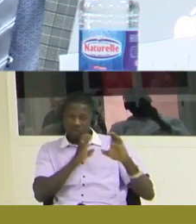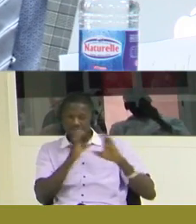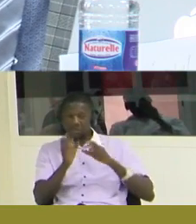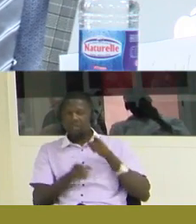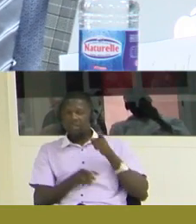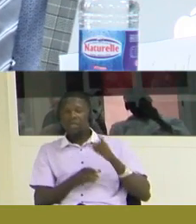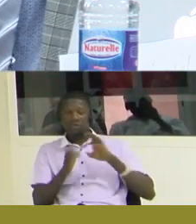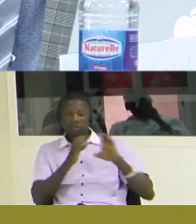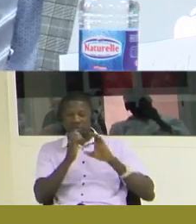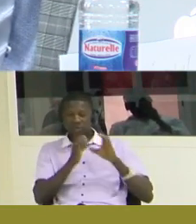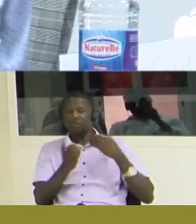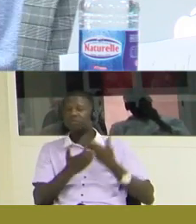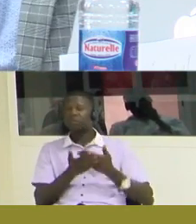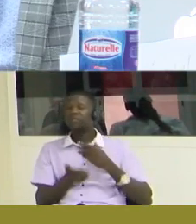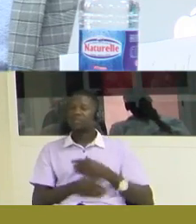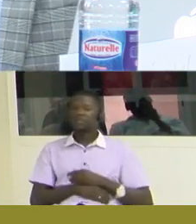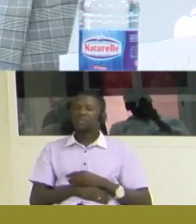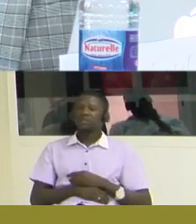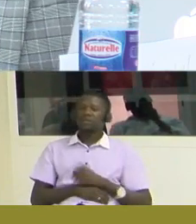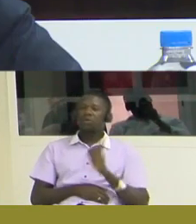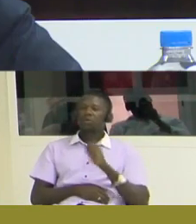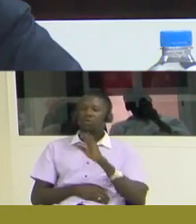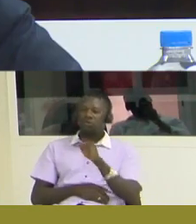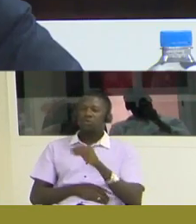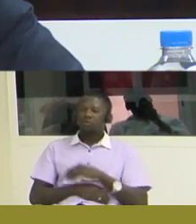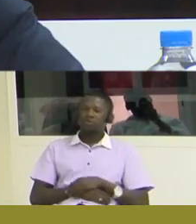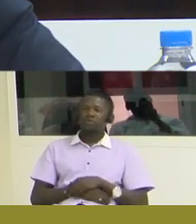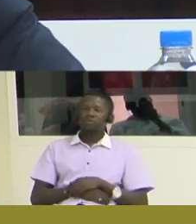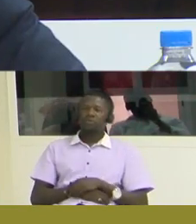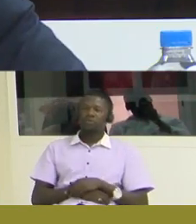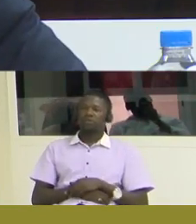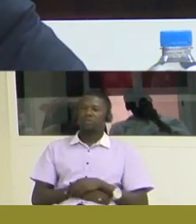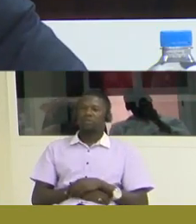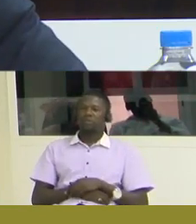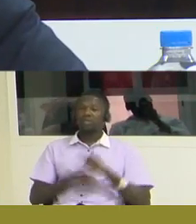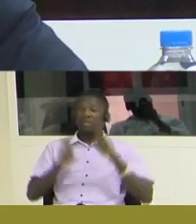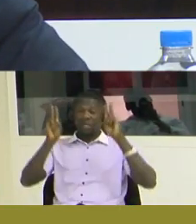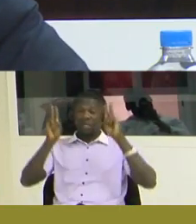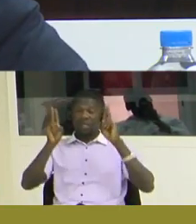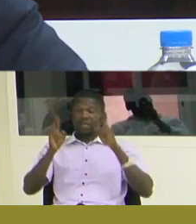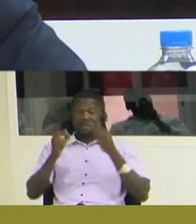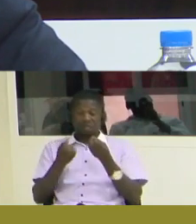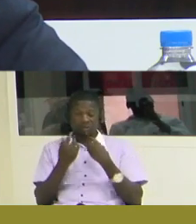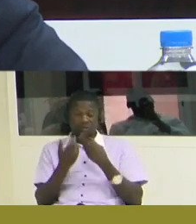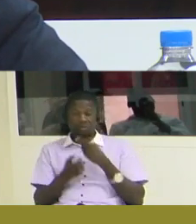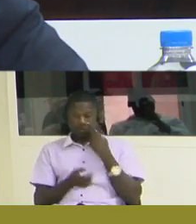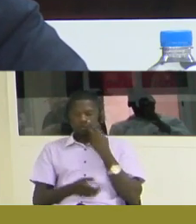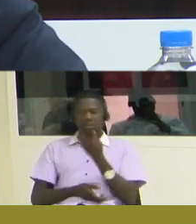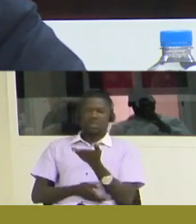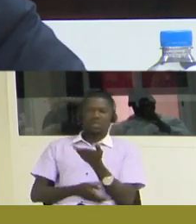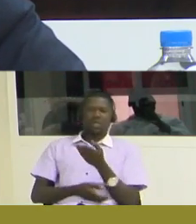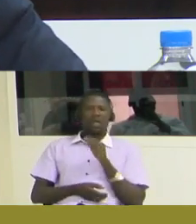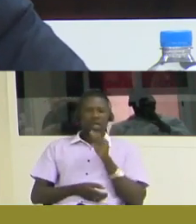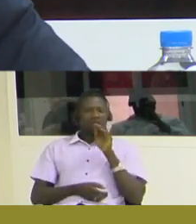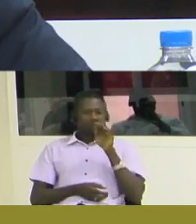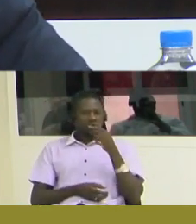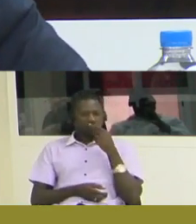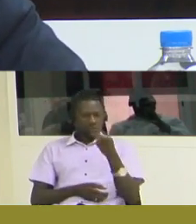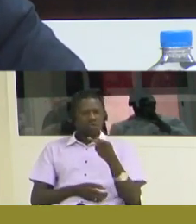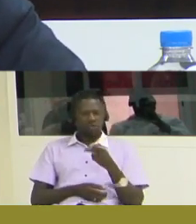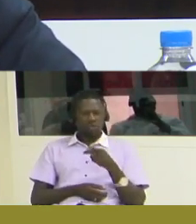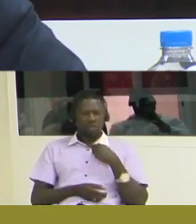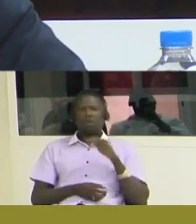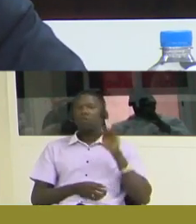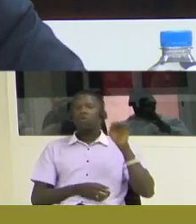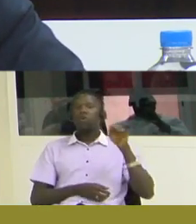conversation has ended Yaya madam you see I told you he's calling sediba Hydra to come he would not come upstairs